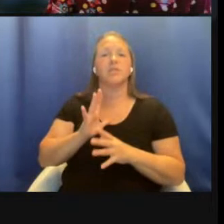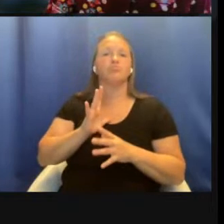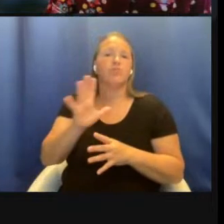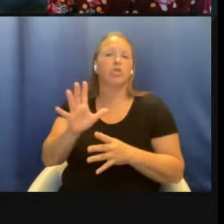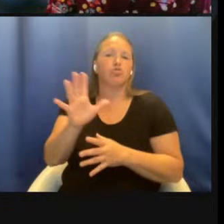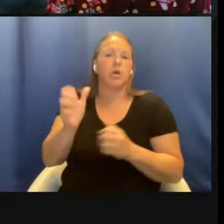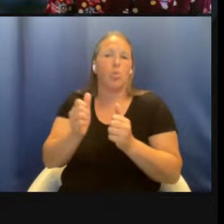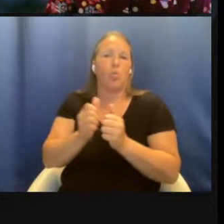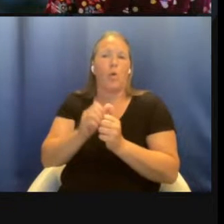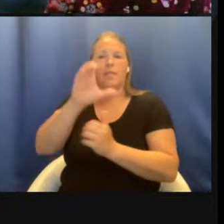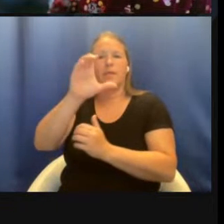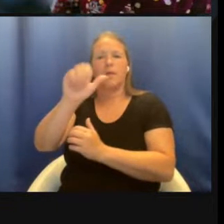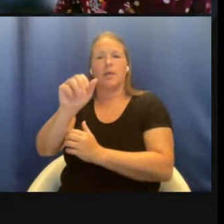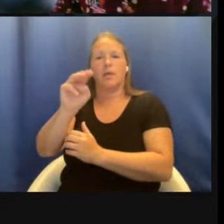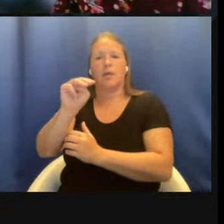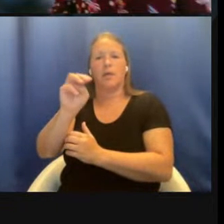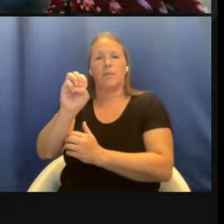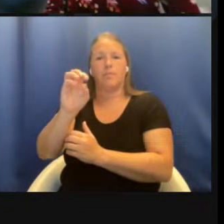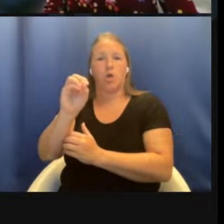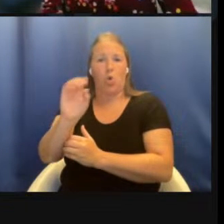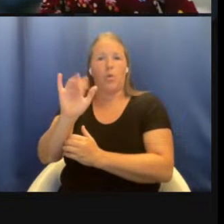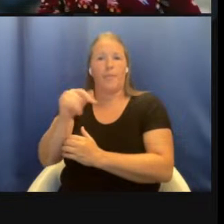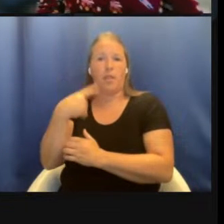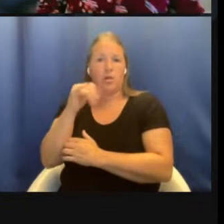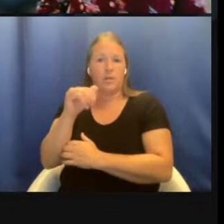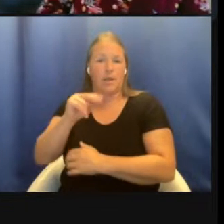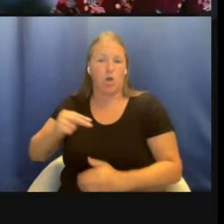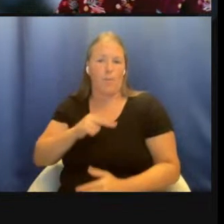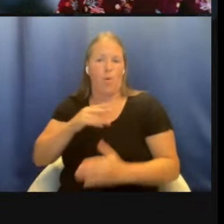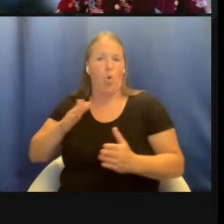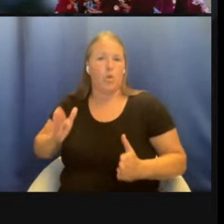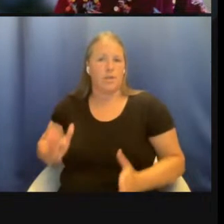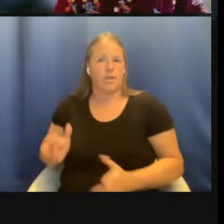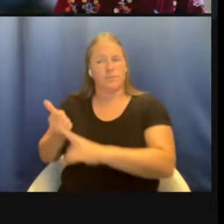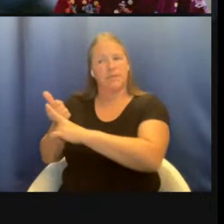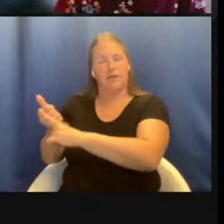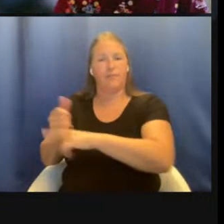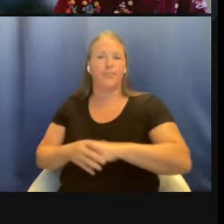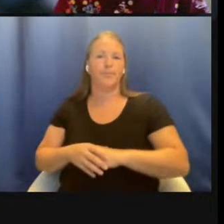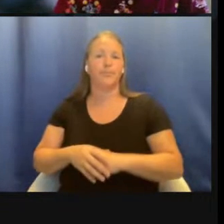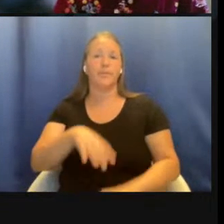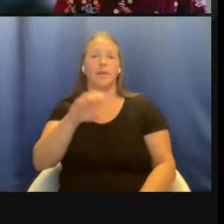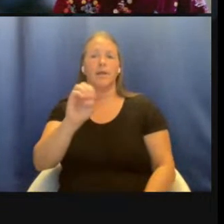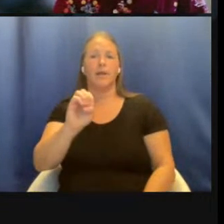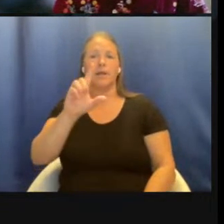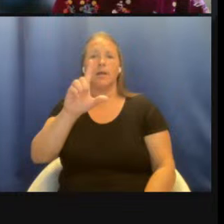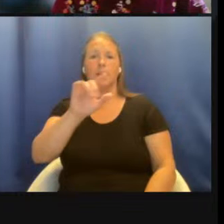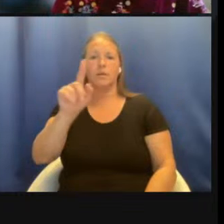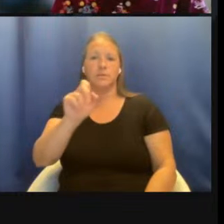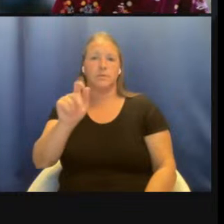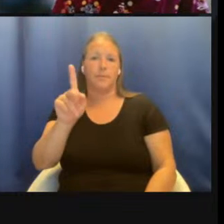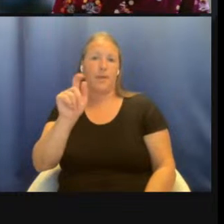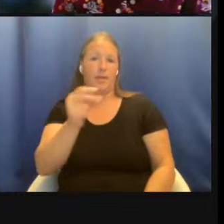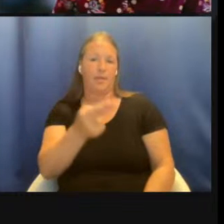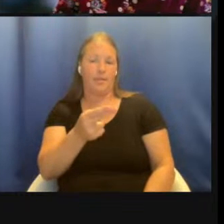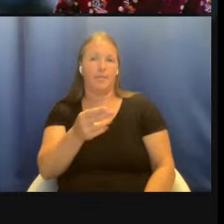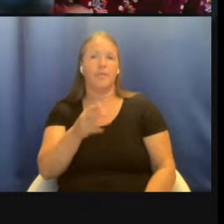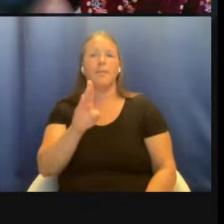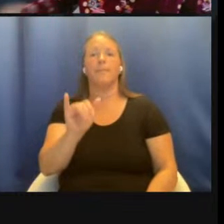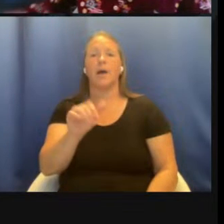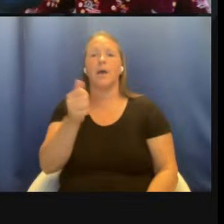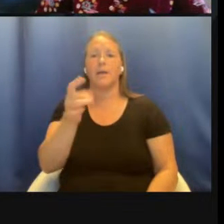himself. Elizabeth, by 1857, notes that, like an Indian rubber ball,